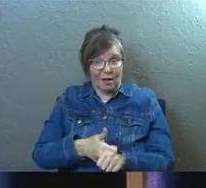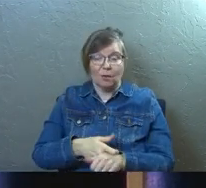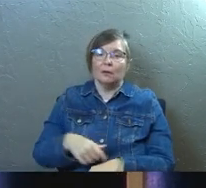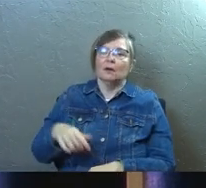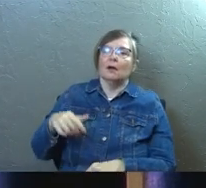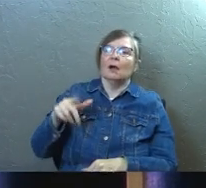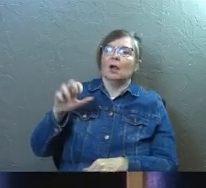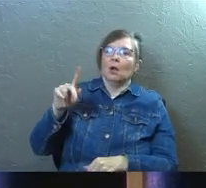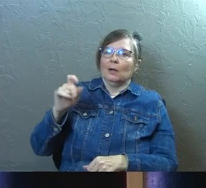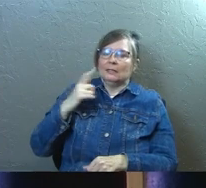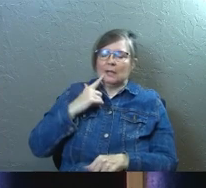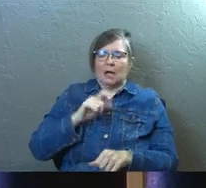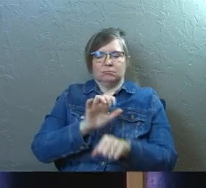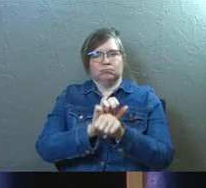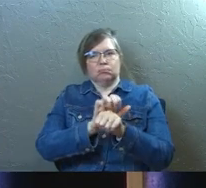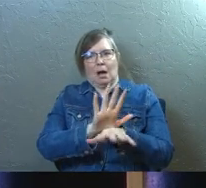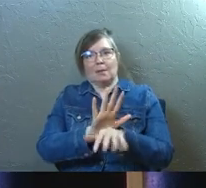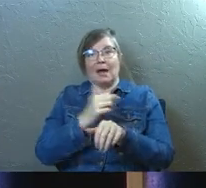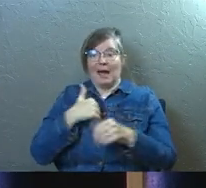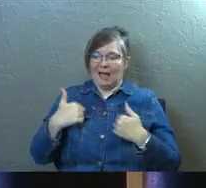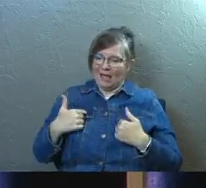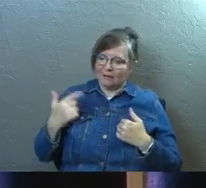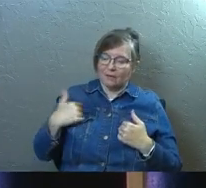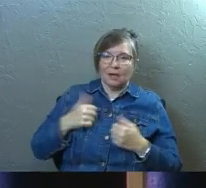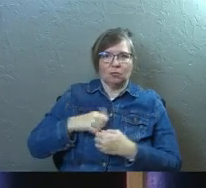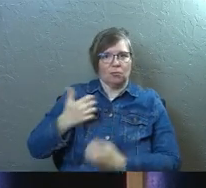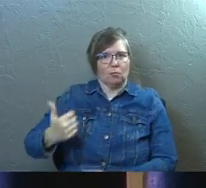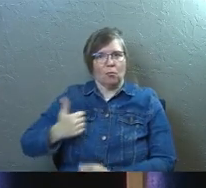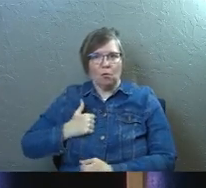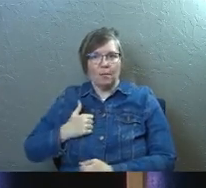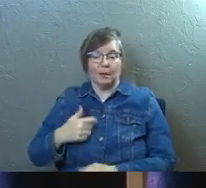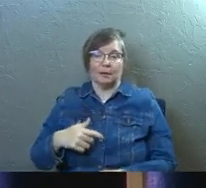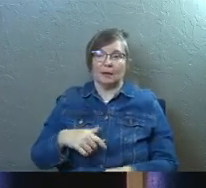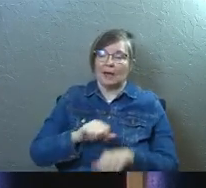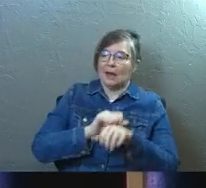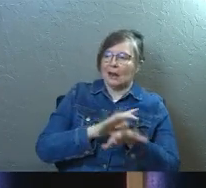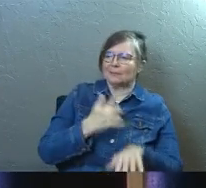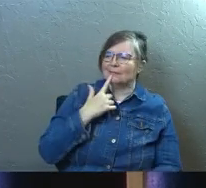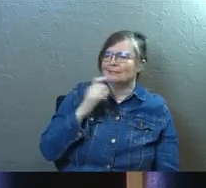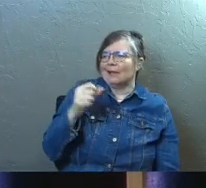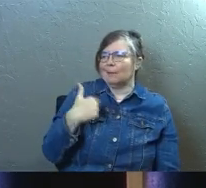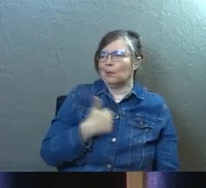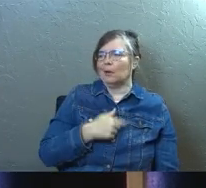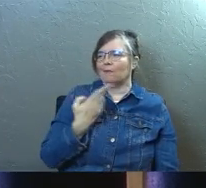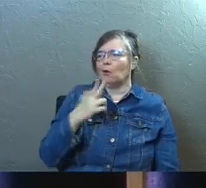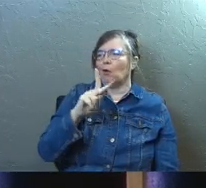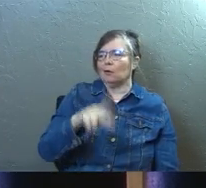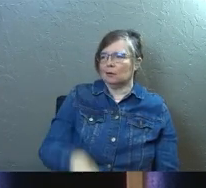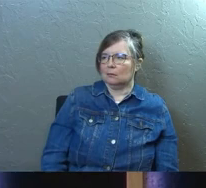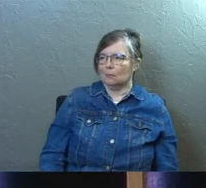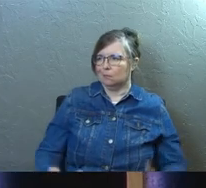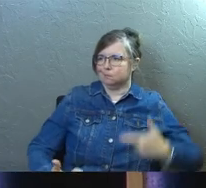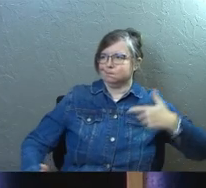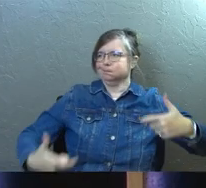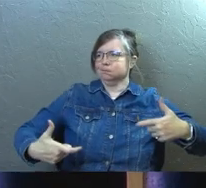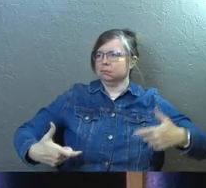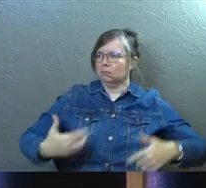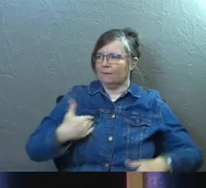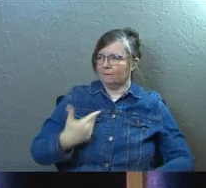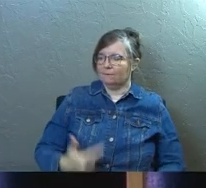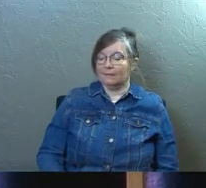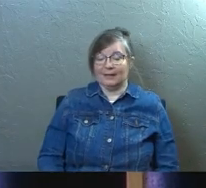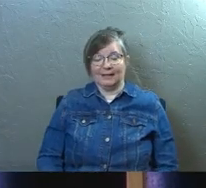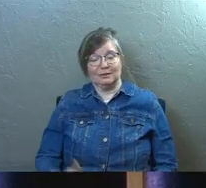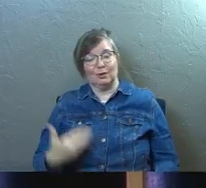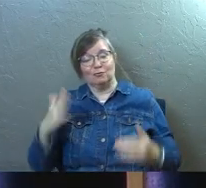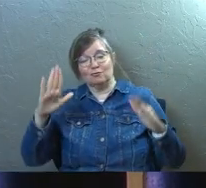And Loki says, Iron Man, I've got an army. And Iron Man says, yeah, we've got a Hulk. It's